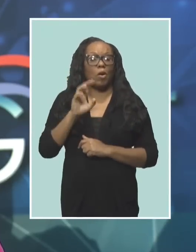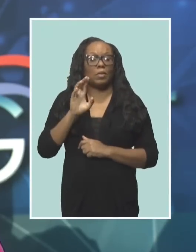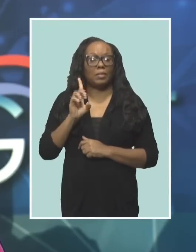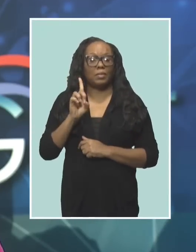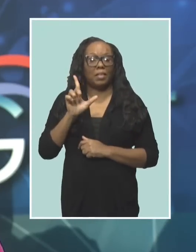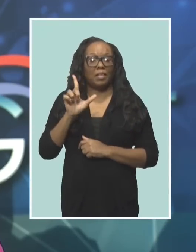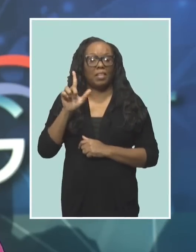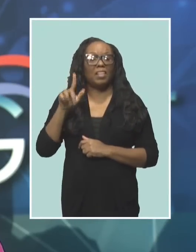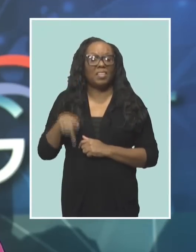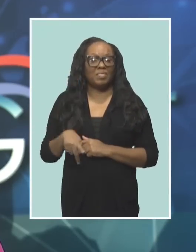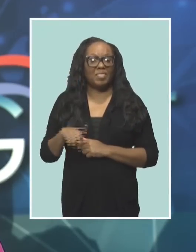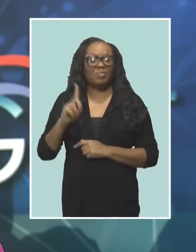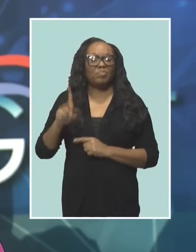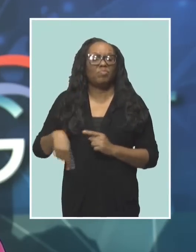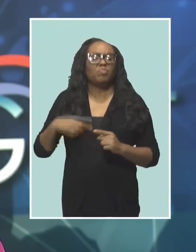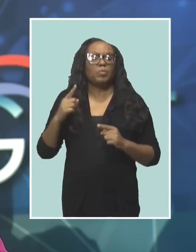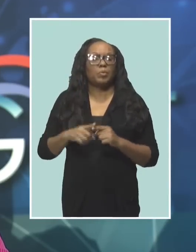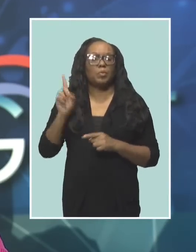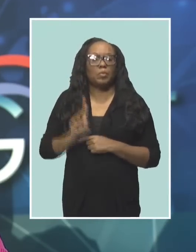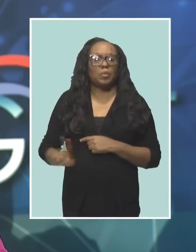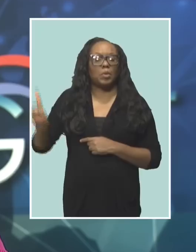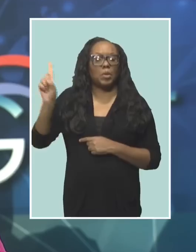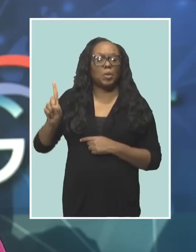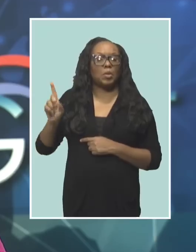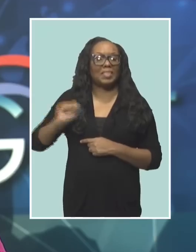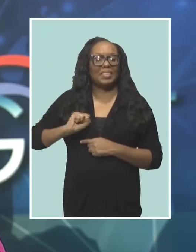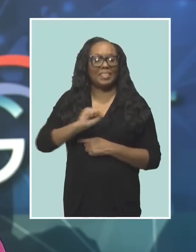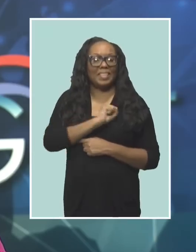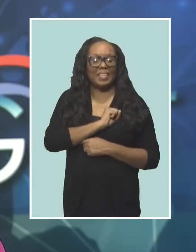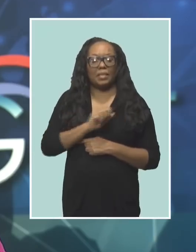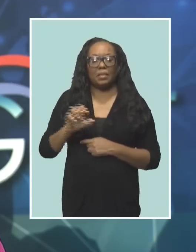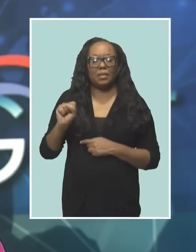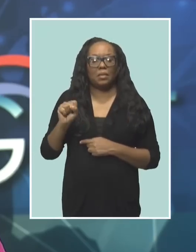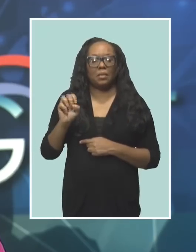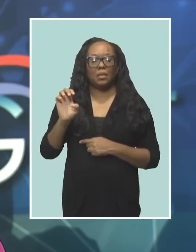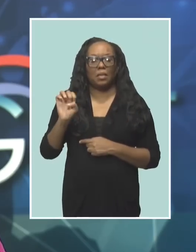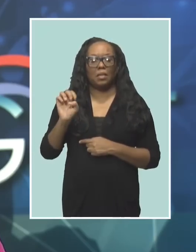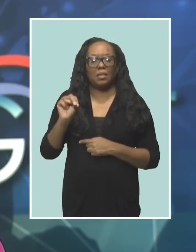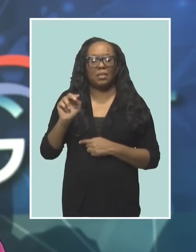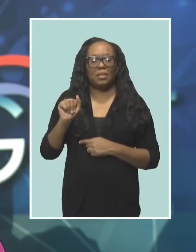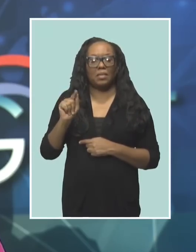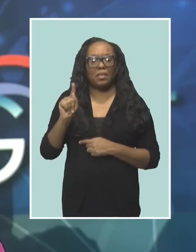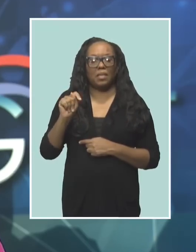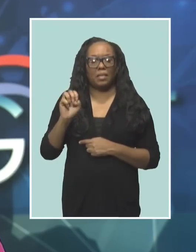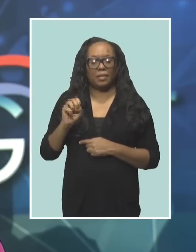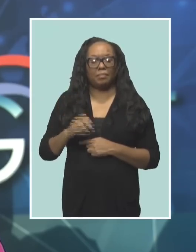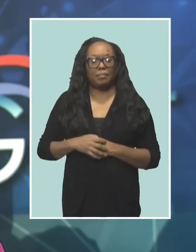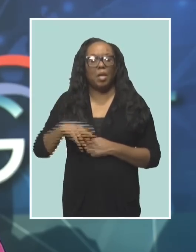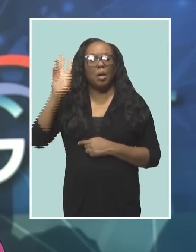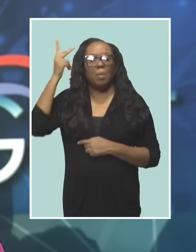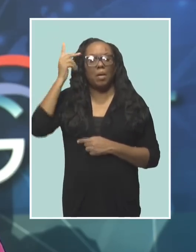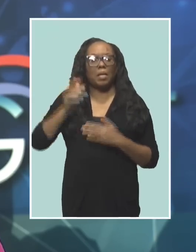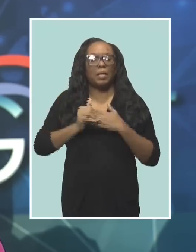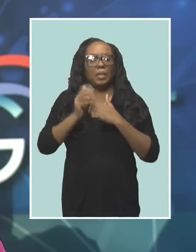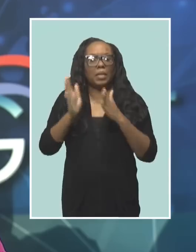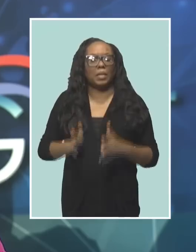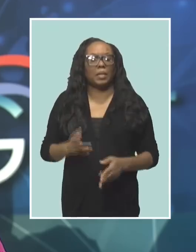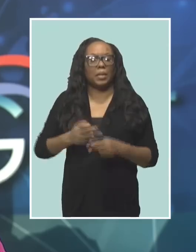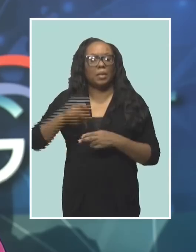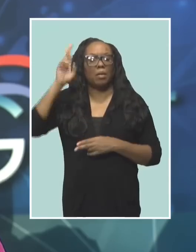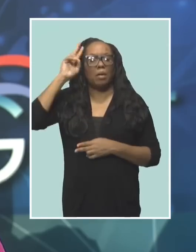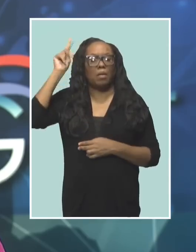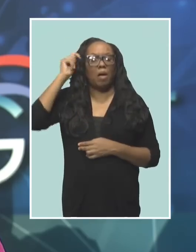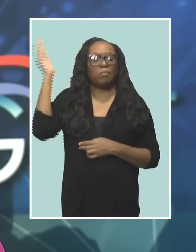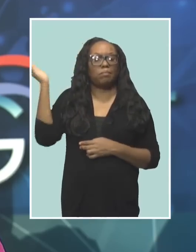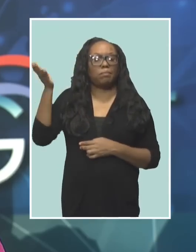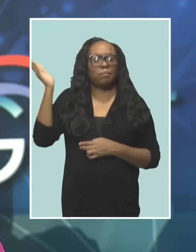Party's presence in the Senate going forward. Political leader of the DLP, Ralph Thorne, made the announcement as he delivered remarks at the